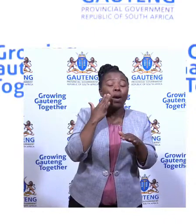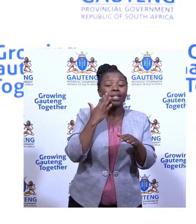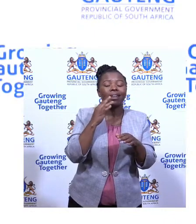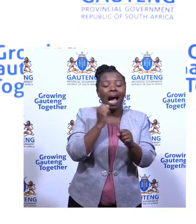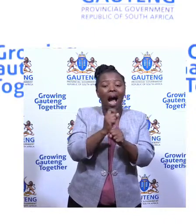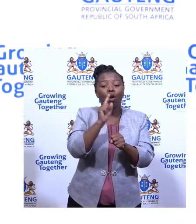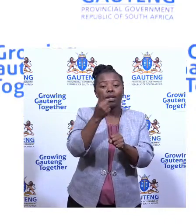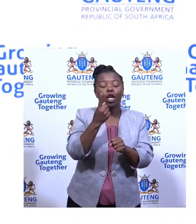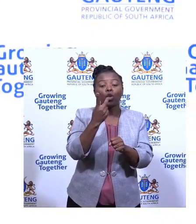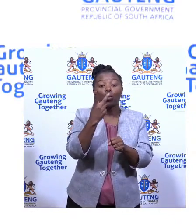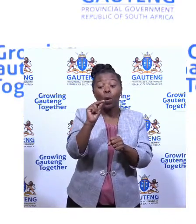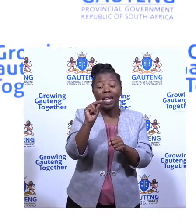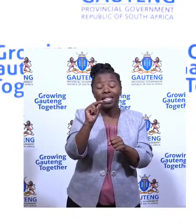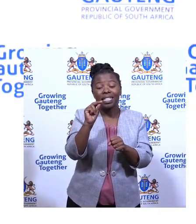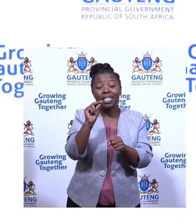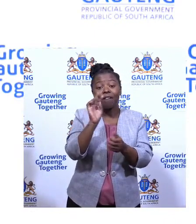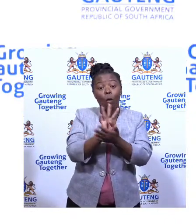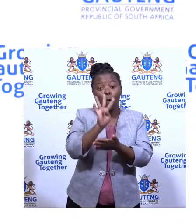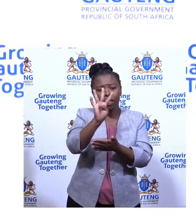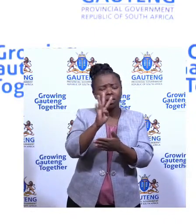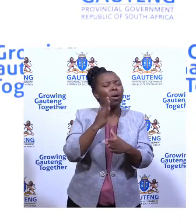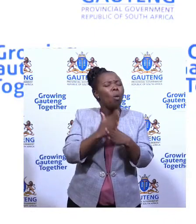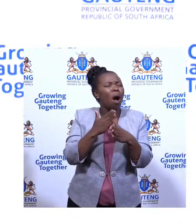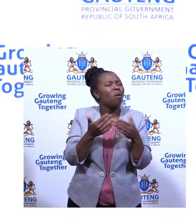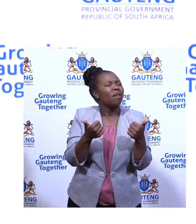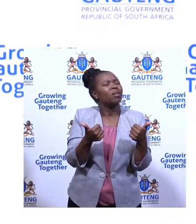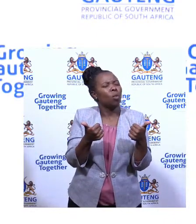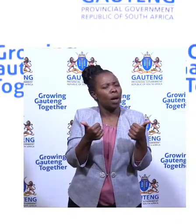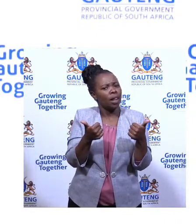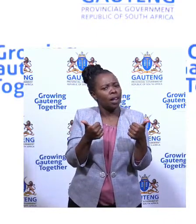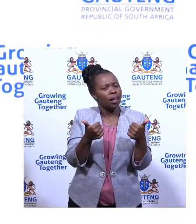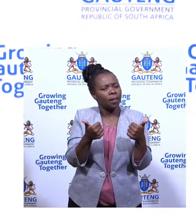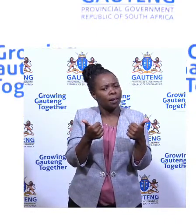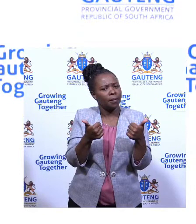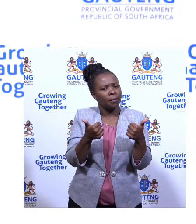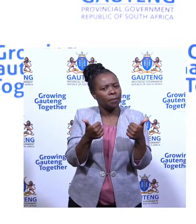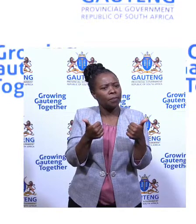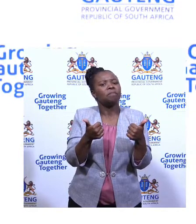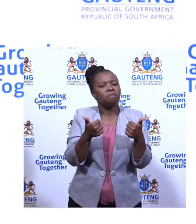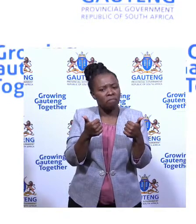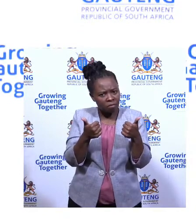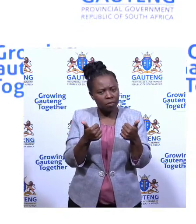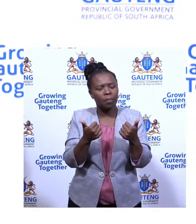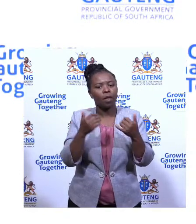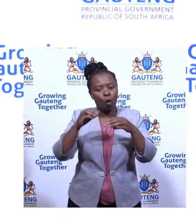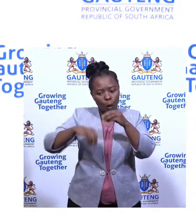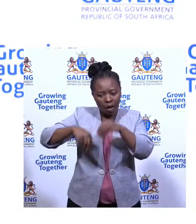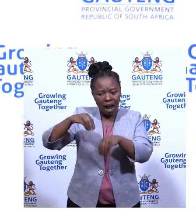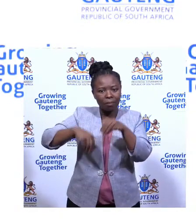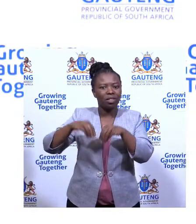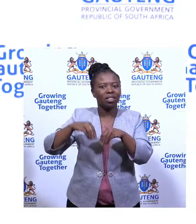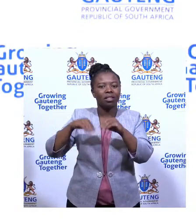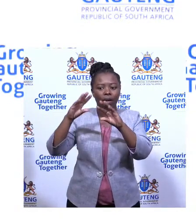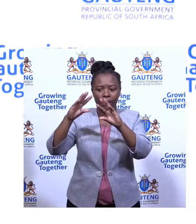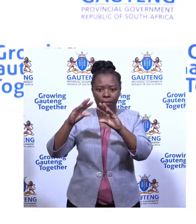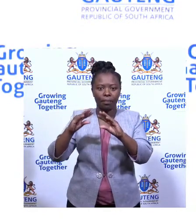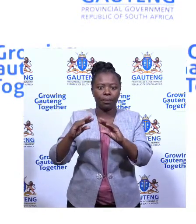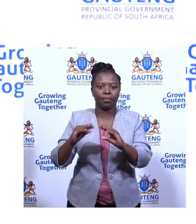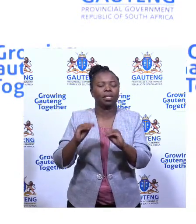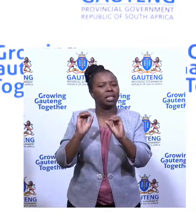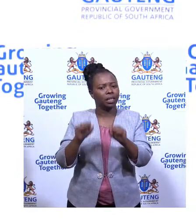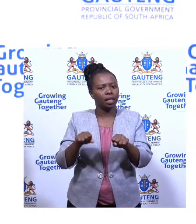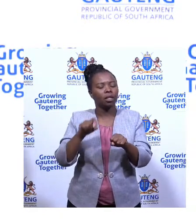2014 has worked extremely well. It has pushed back the scale of corruption